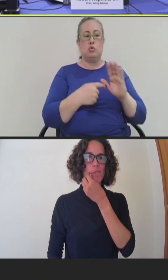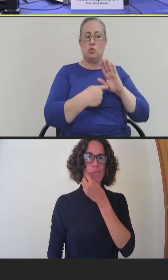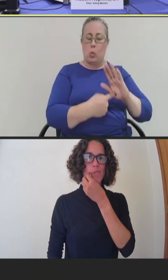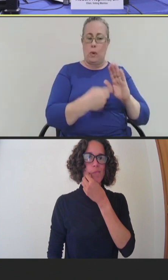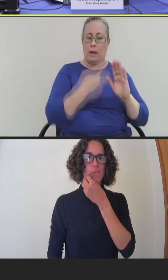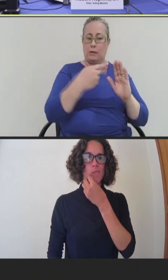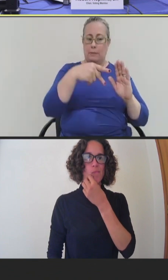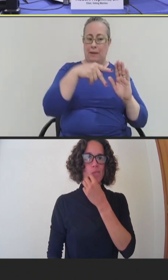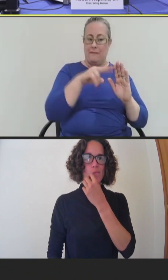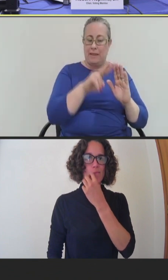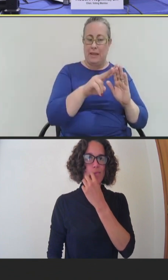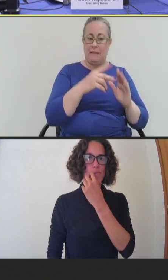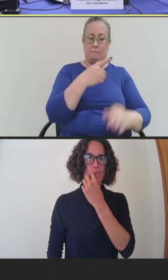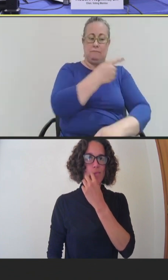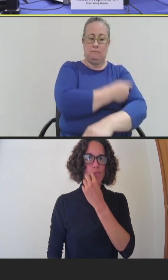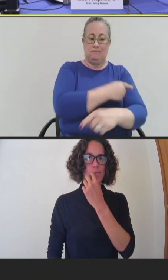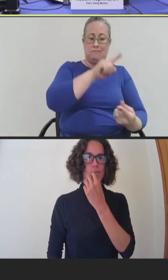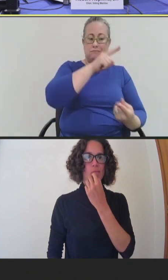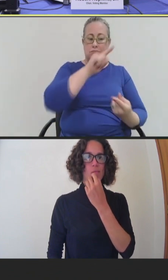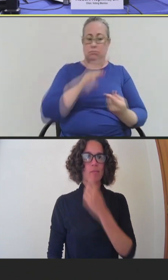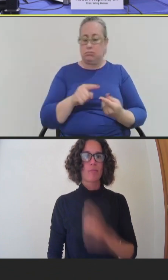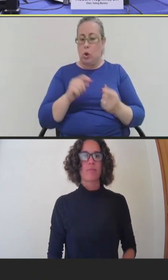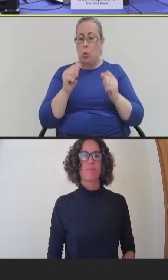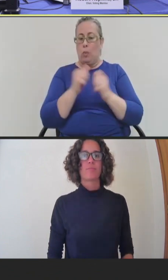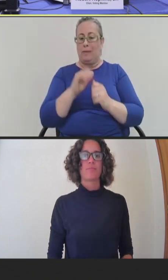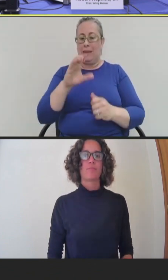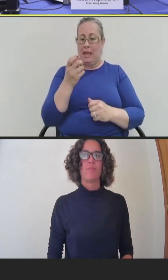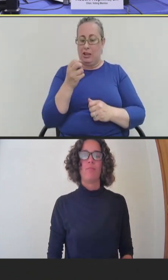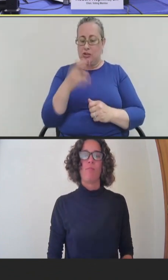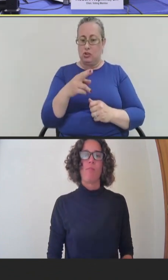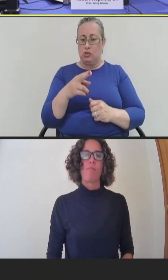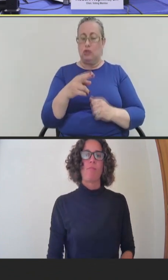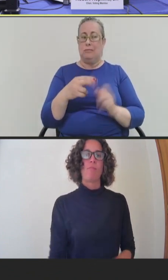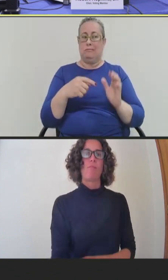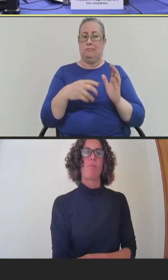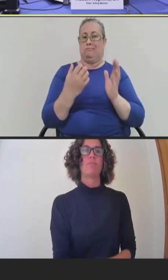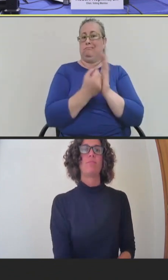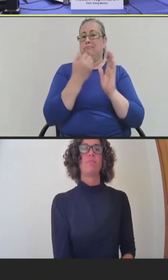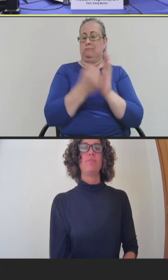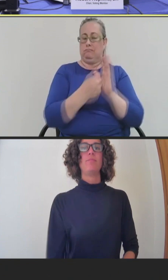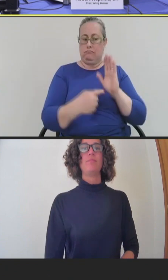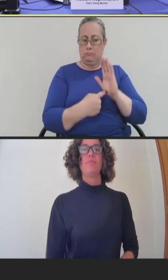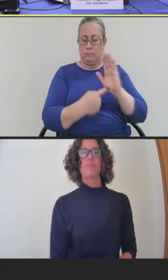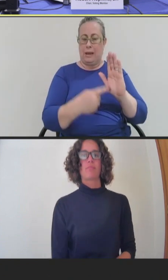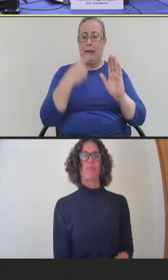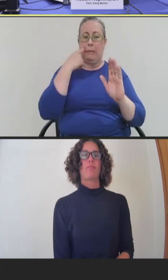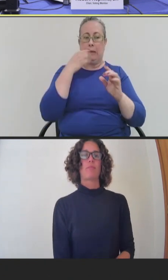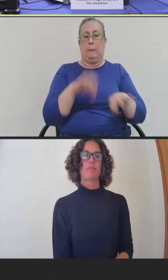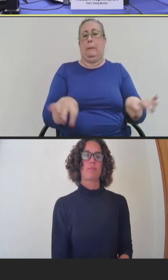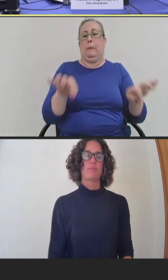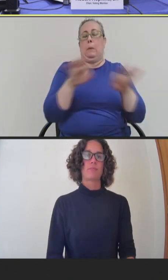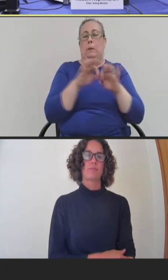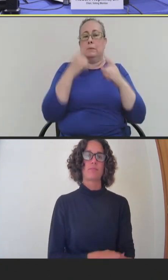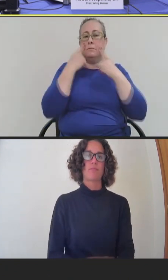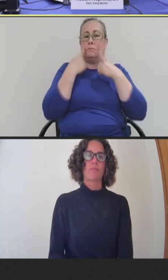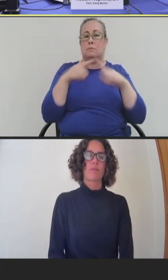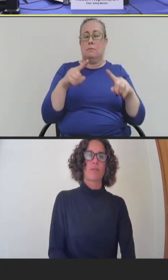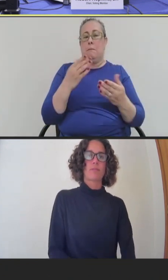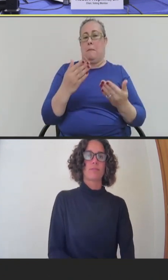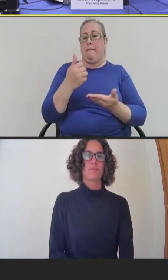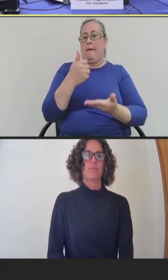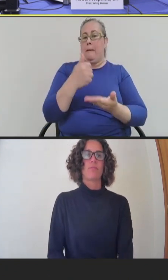impacts and reduction of cancers. I think those are certainly important successes that may help us